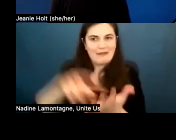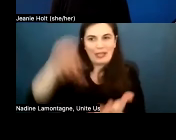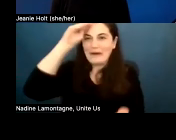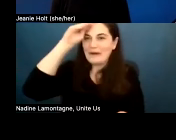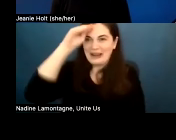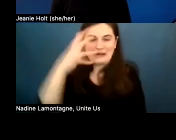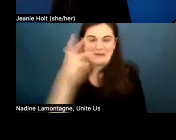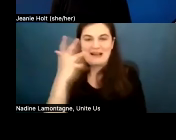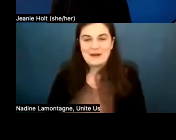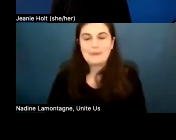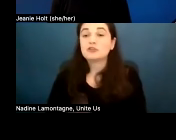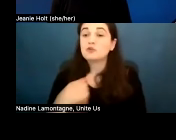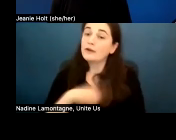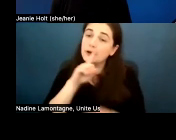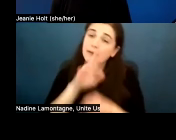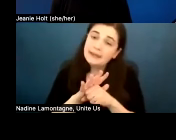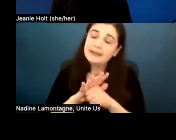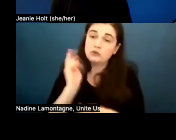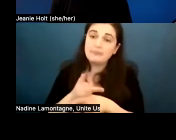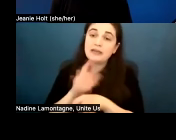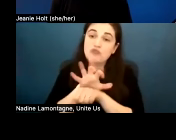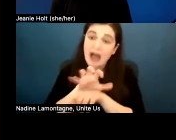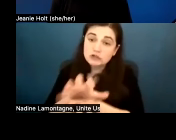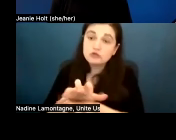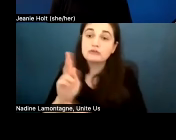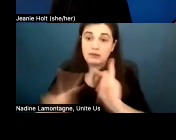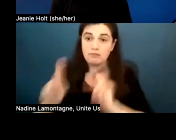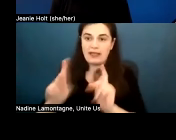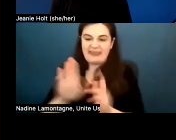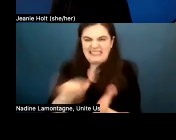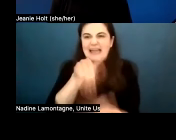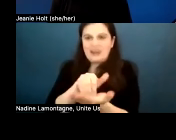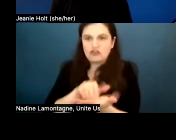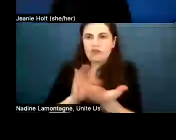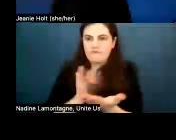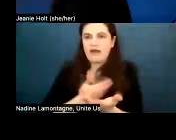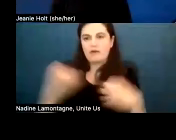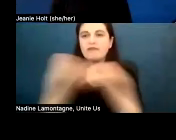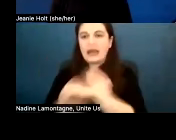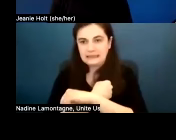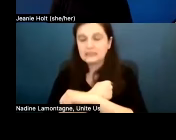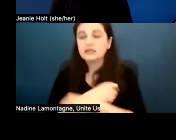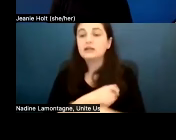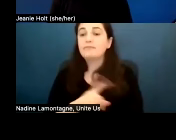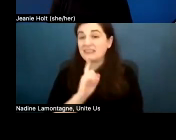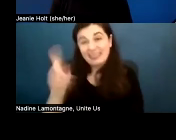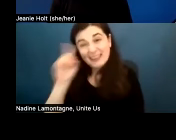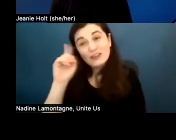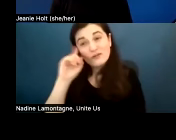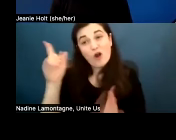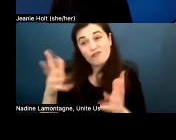We are committed to keeping grassroots folks front and center in the fight, because one of the things that I think you've seen is